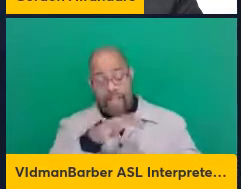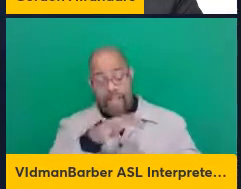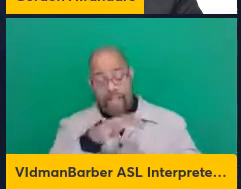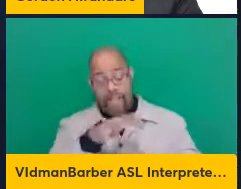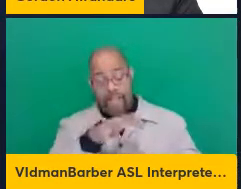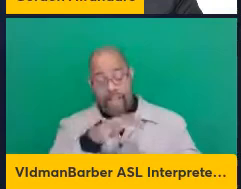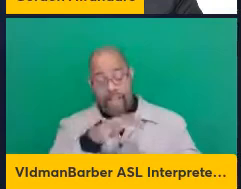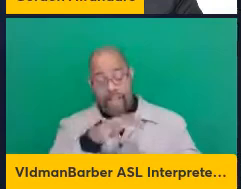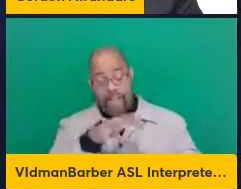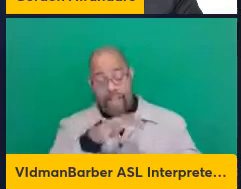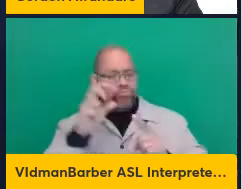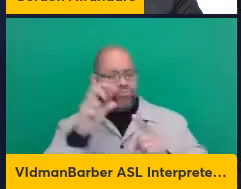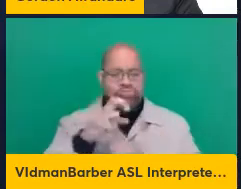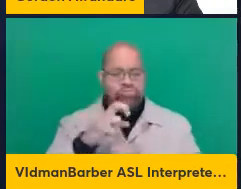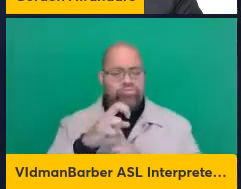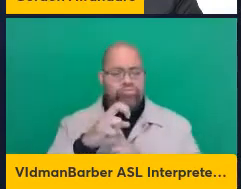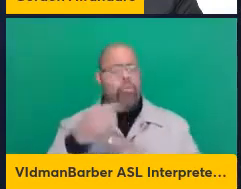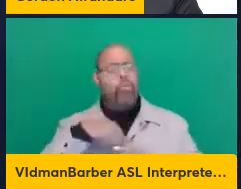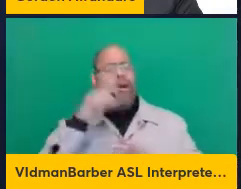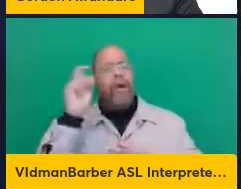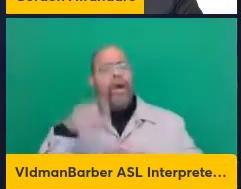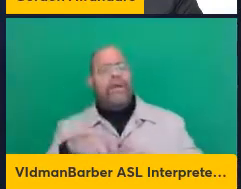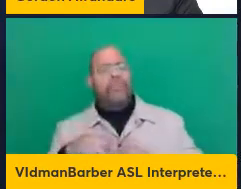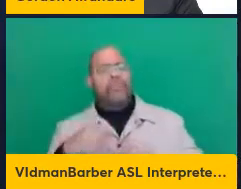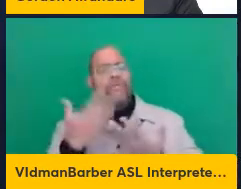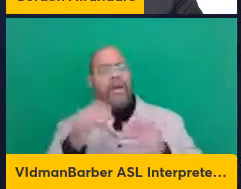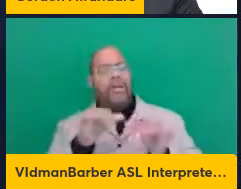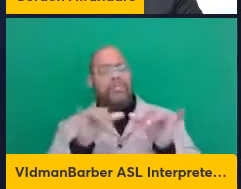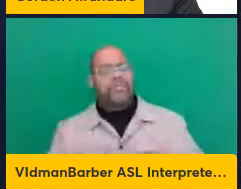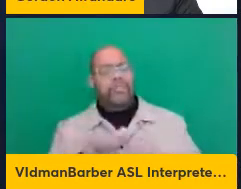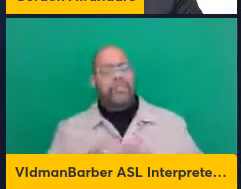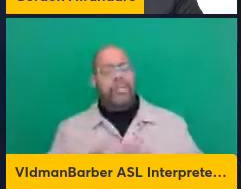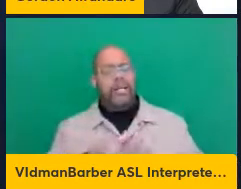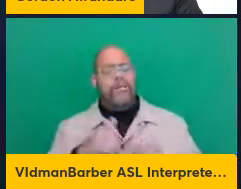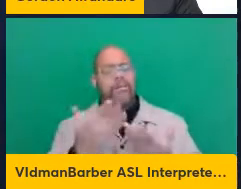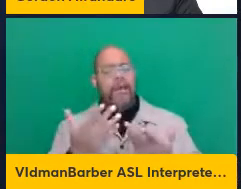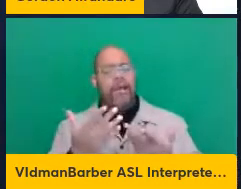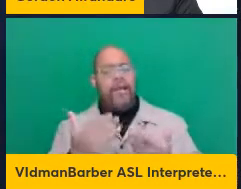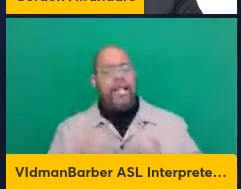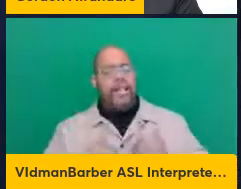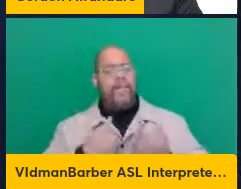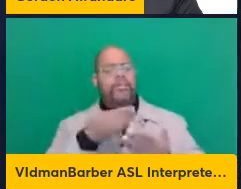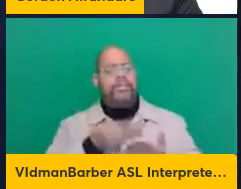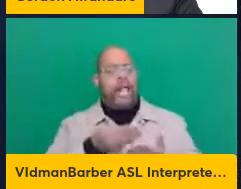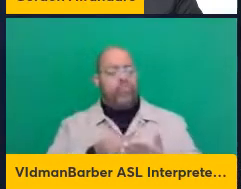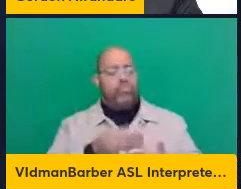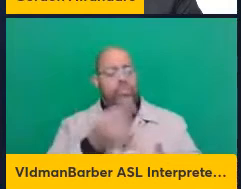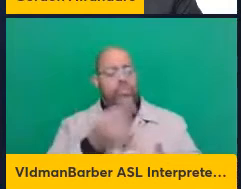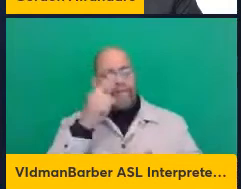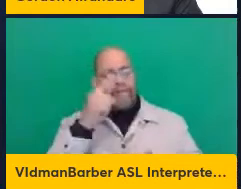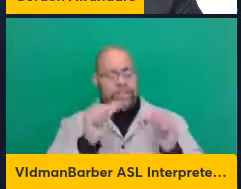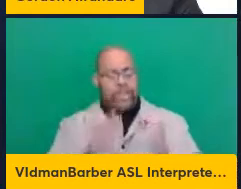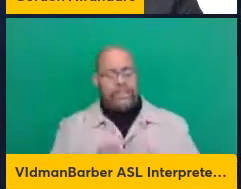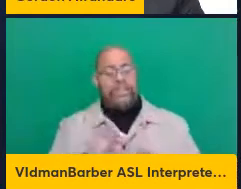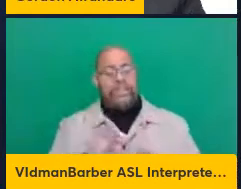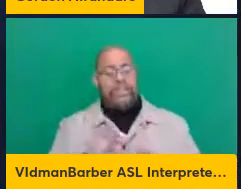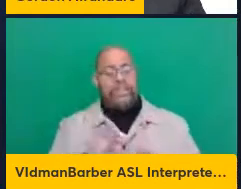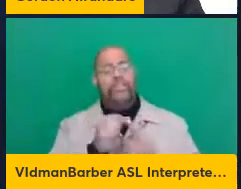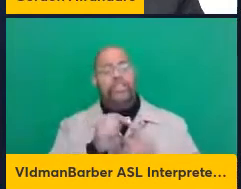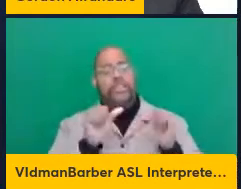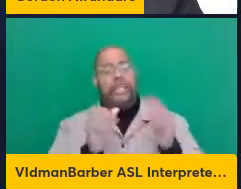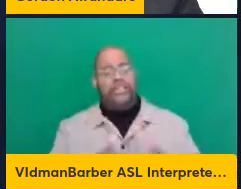world class, we had to provide a system that provided a livable salary for scientists, especially those